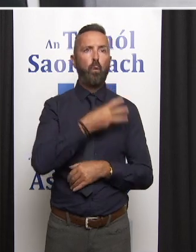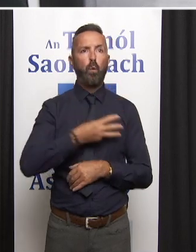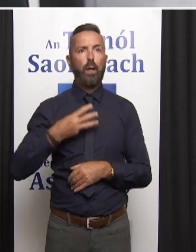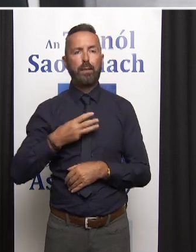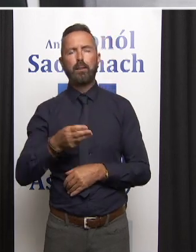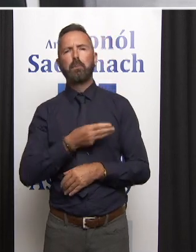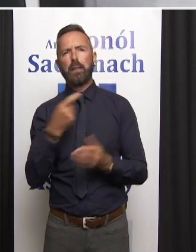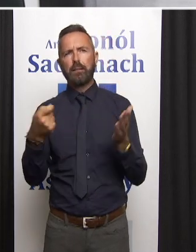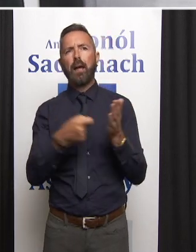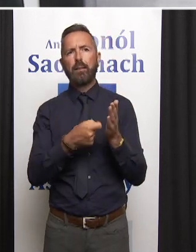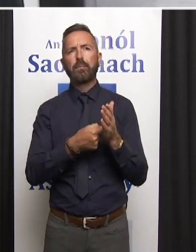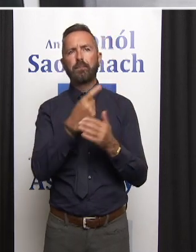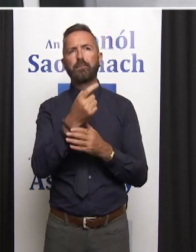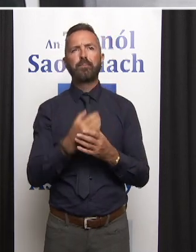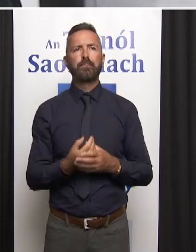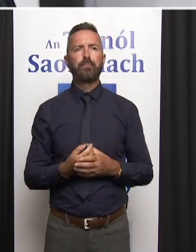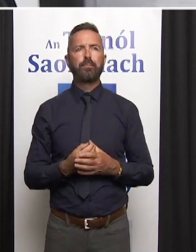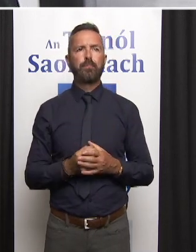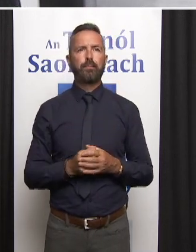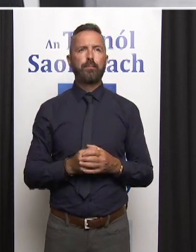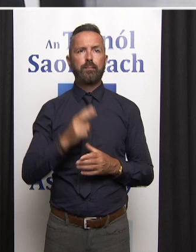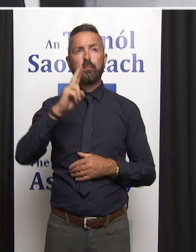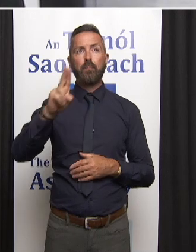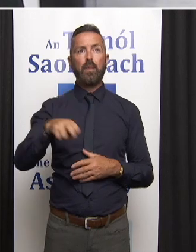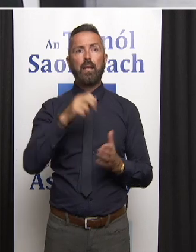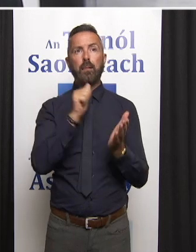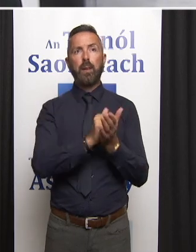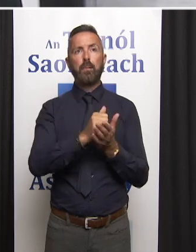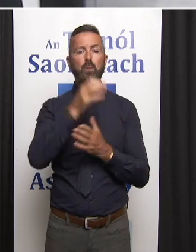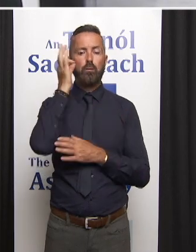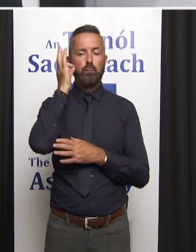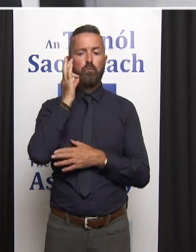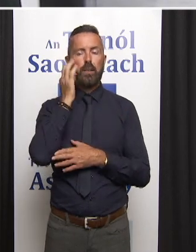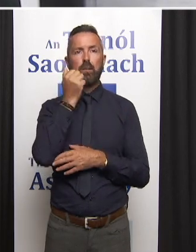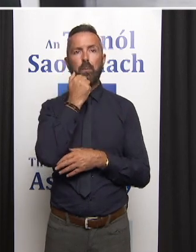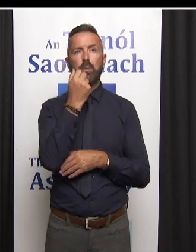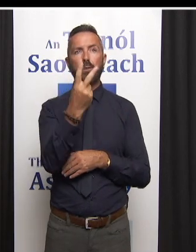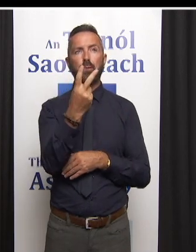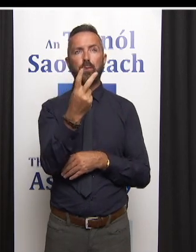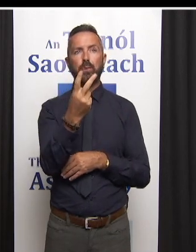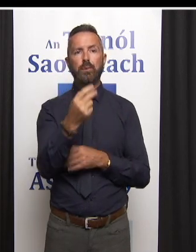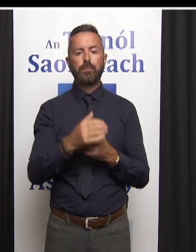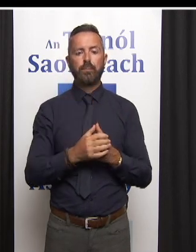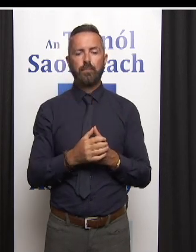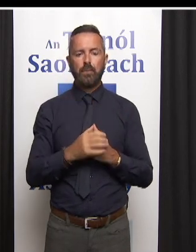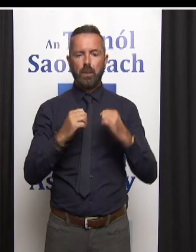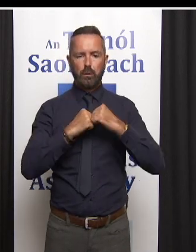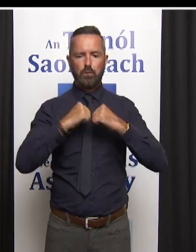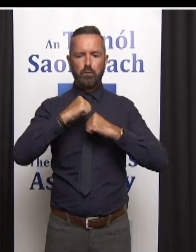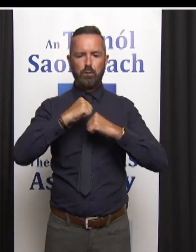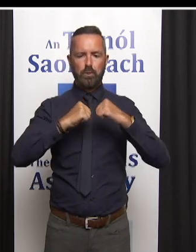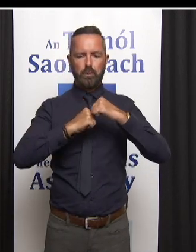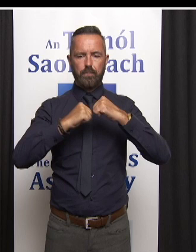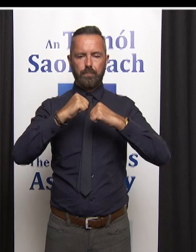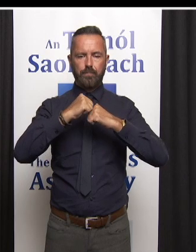in. Okay, the next paper is the green paper. It's ballot paper number 2, the structure. And